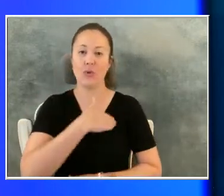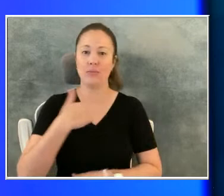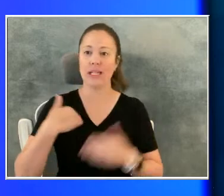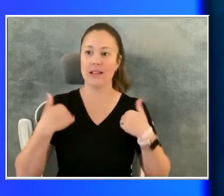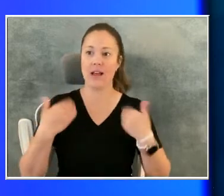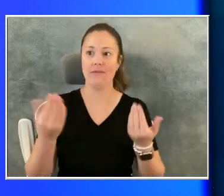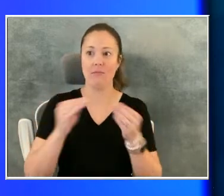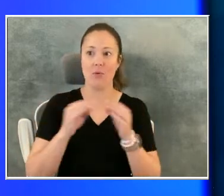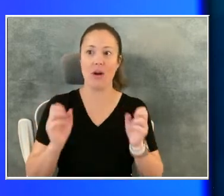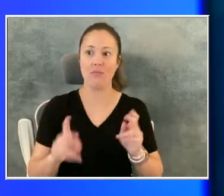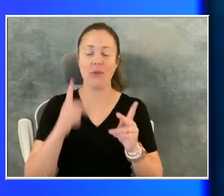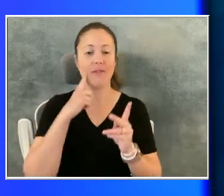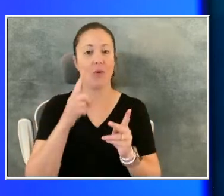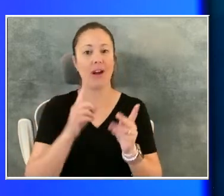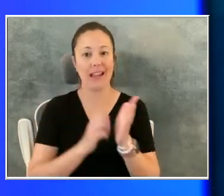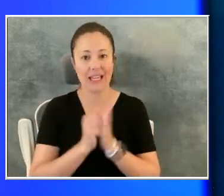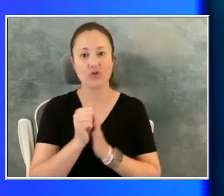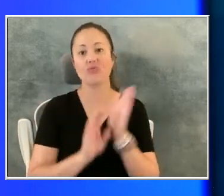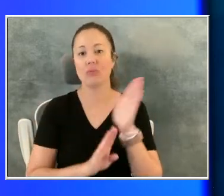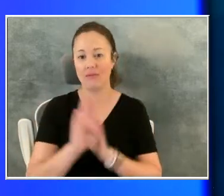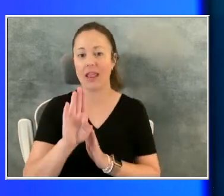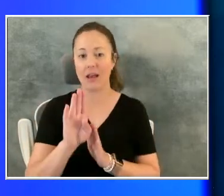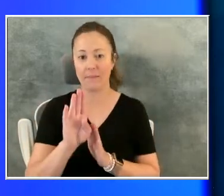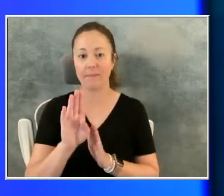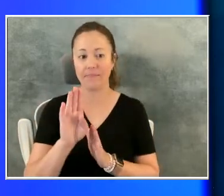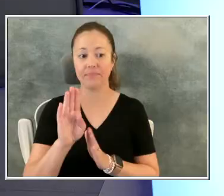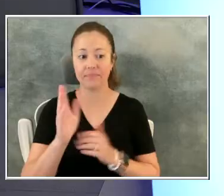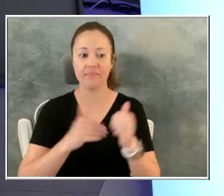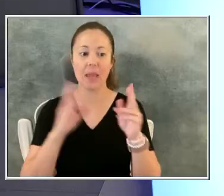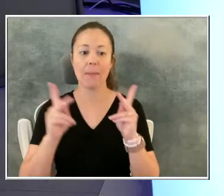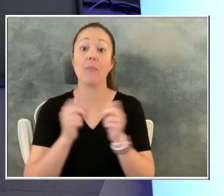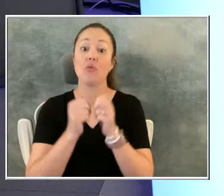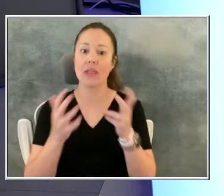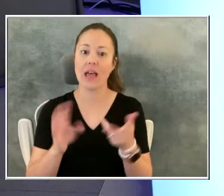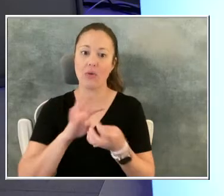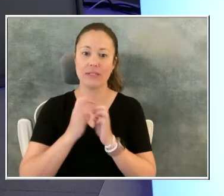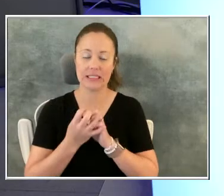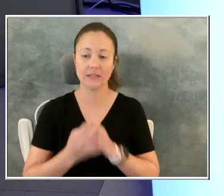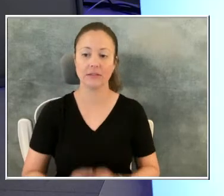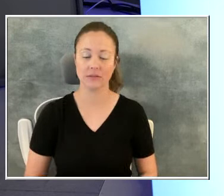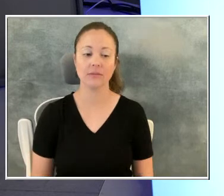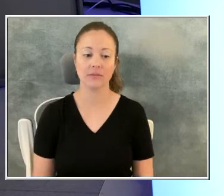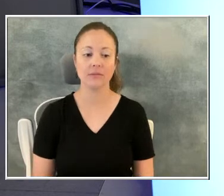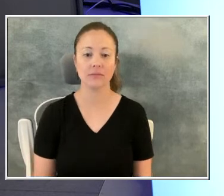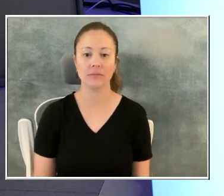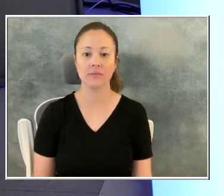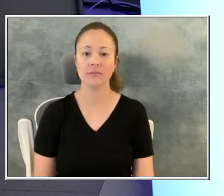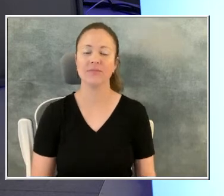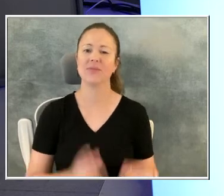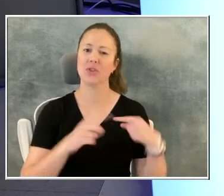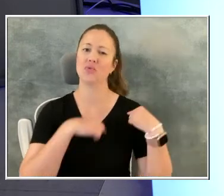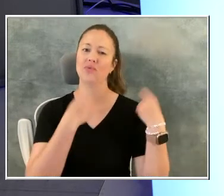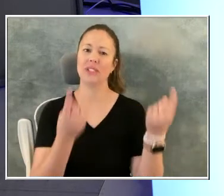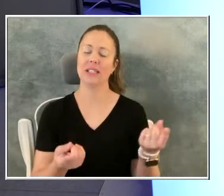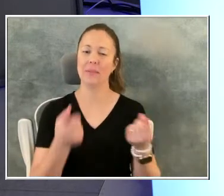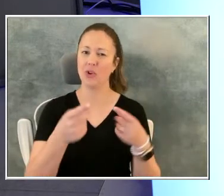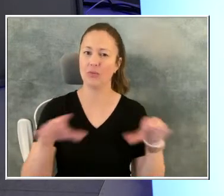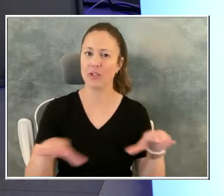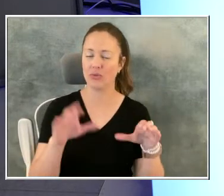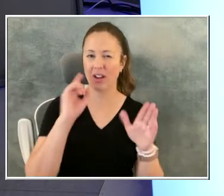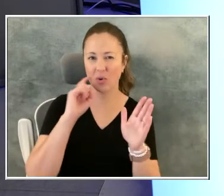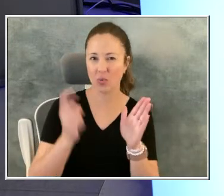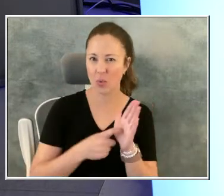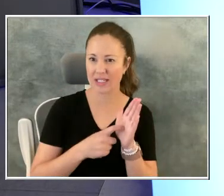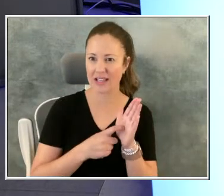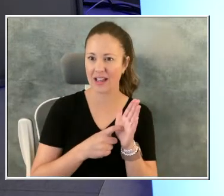cancer to arise or develop than patients without dense breast tissue. It just over time, since you've been doing this, are you noticing an uptick